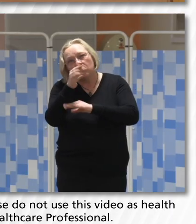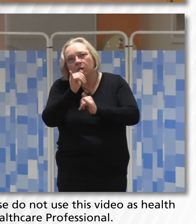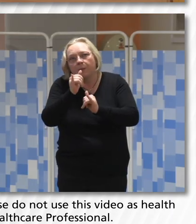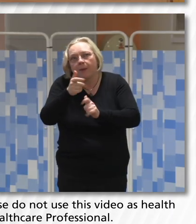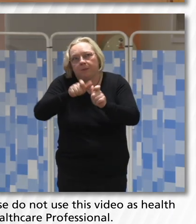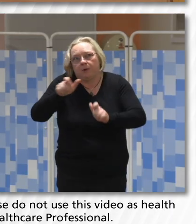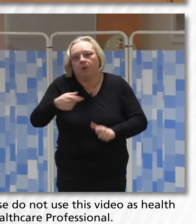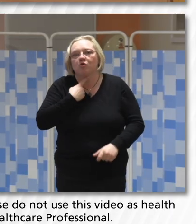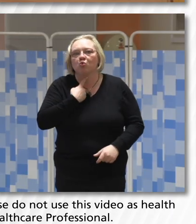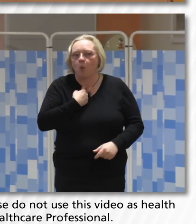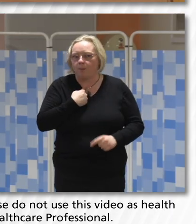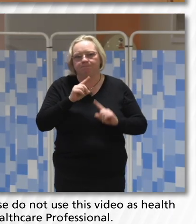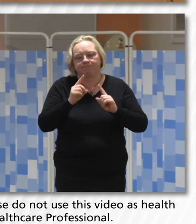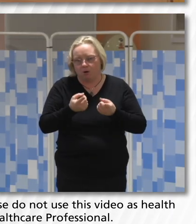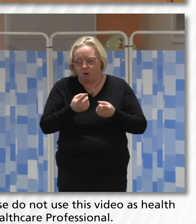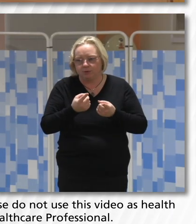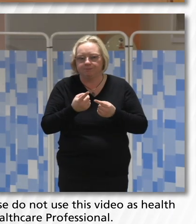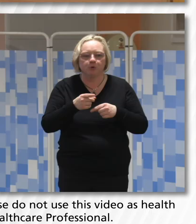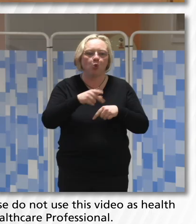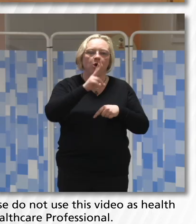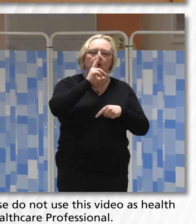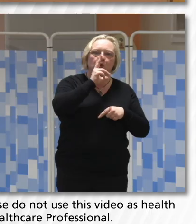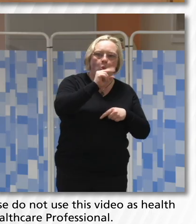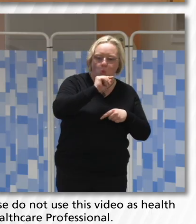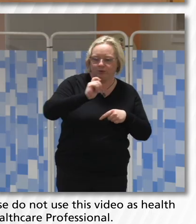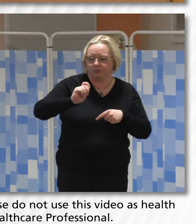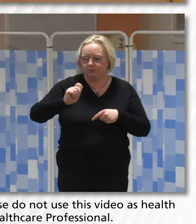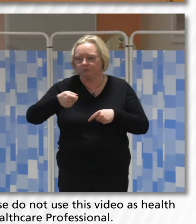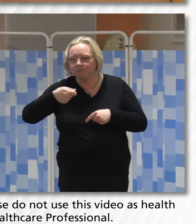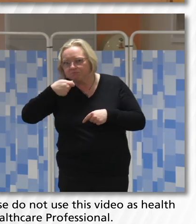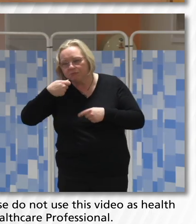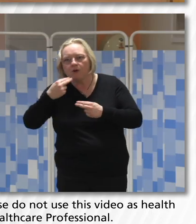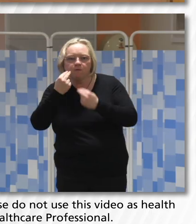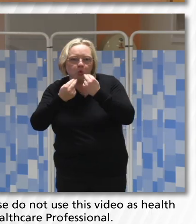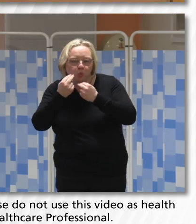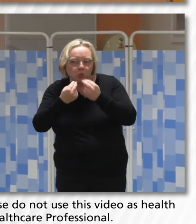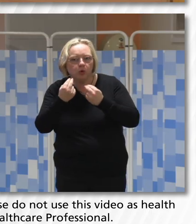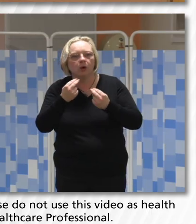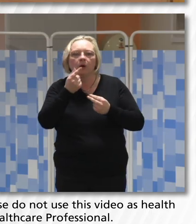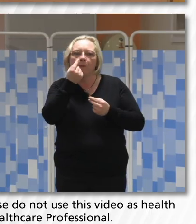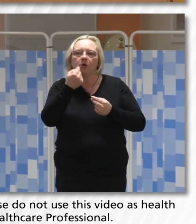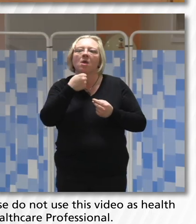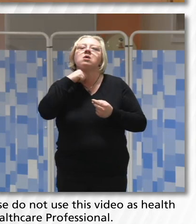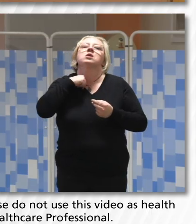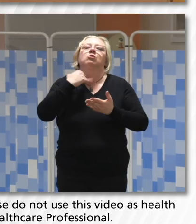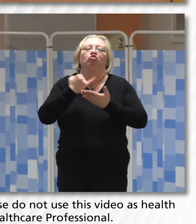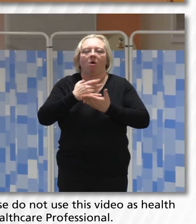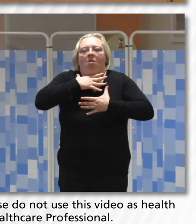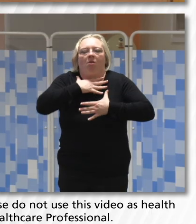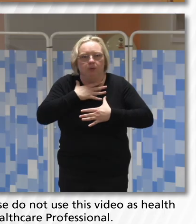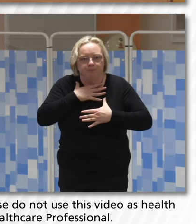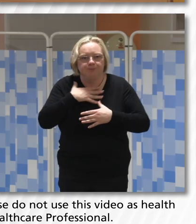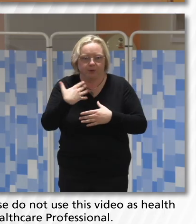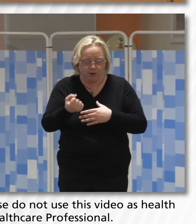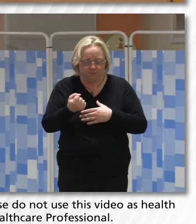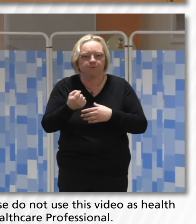because you don't, if you're talking and trying to eat your dinner at the same time, you might be a bit more at risk of something going down the wrong way. So they do a lot of